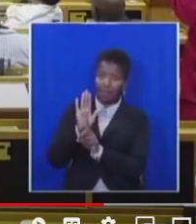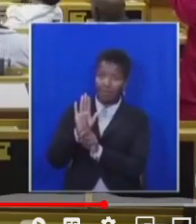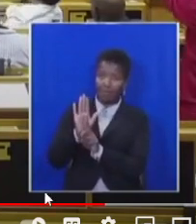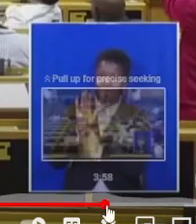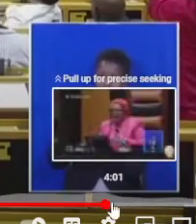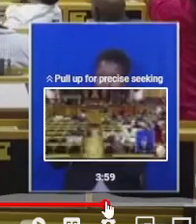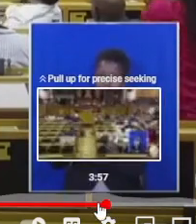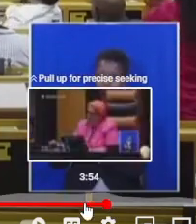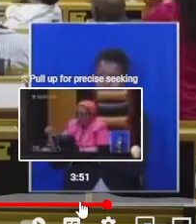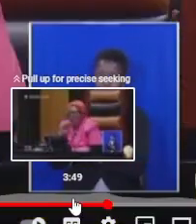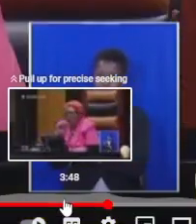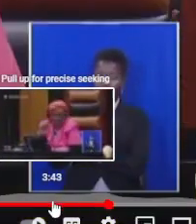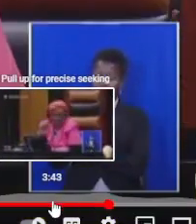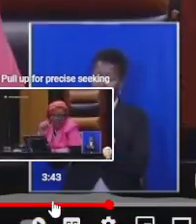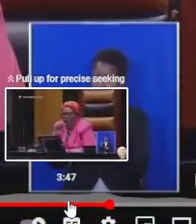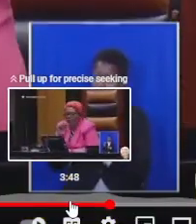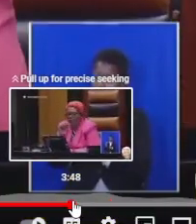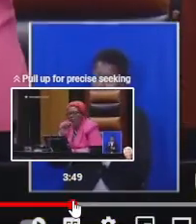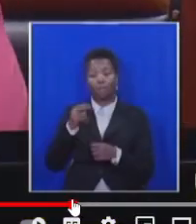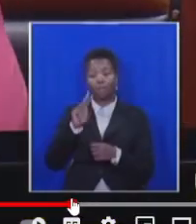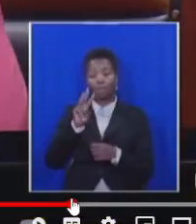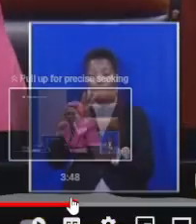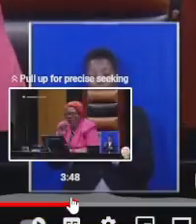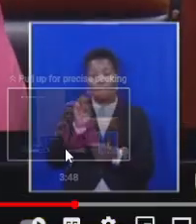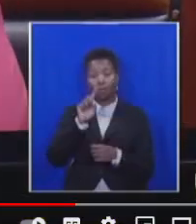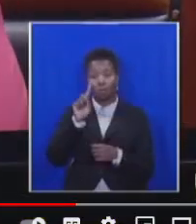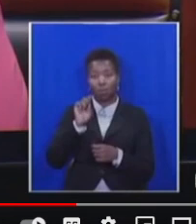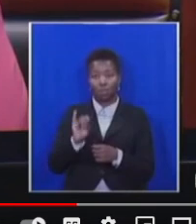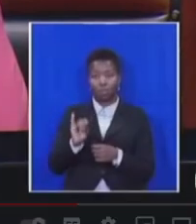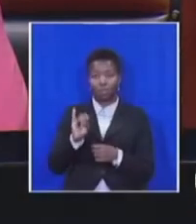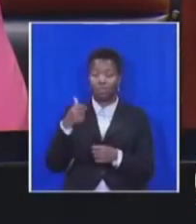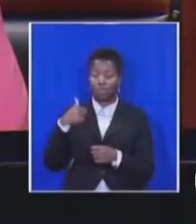honorable Mokwele no honorable what was she saying?